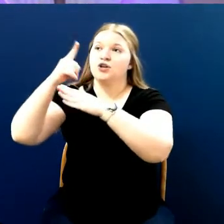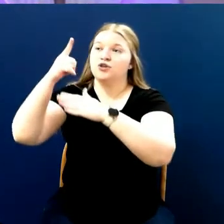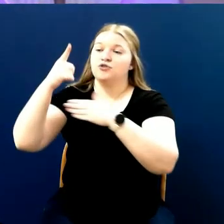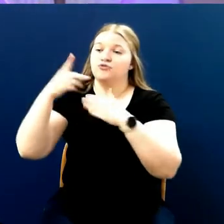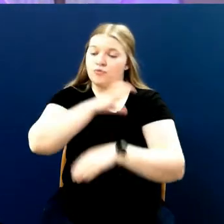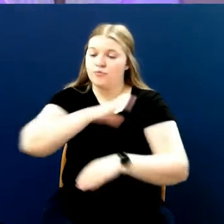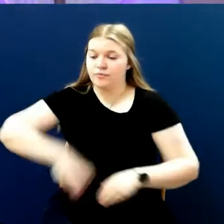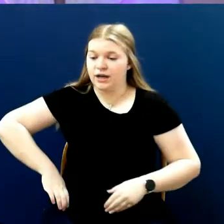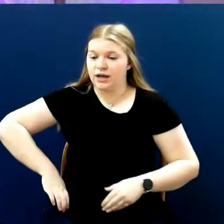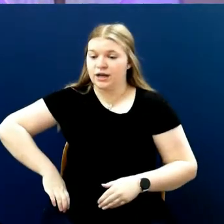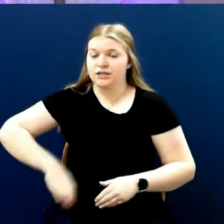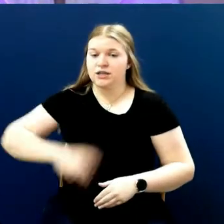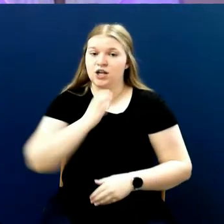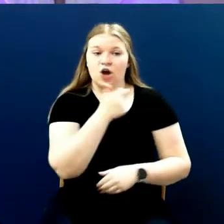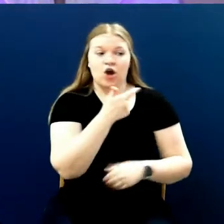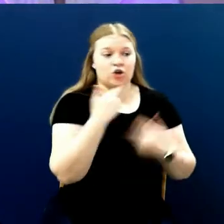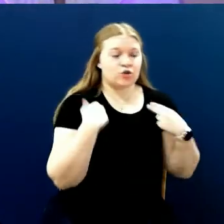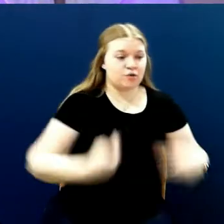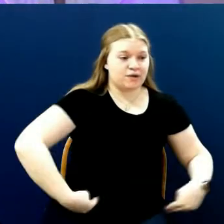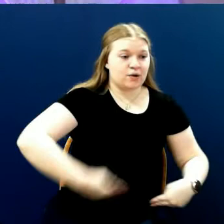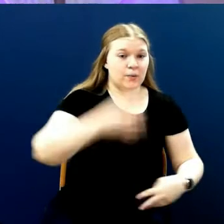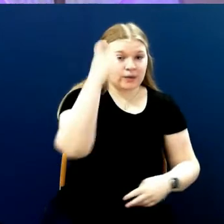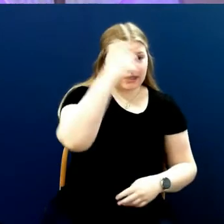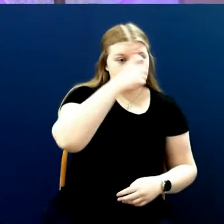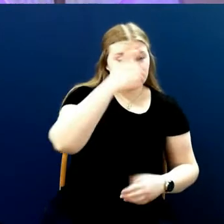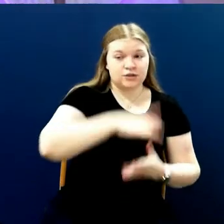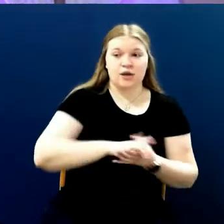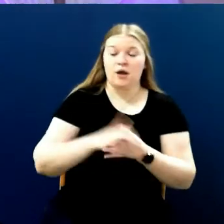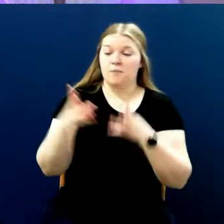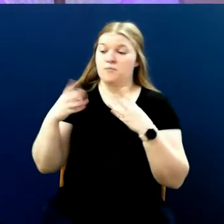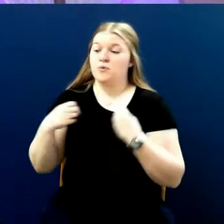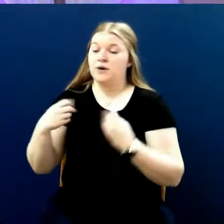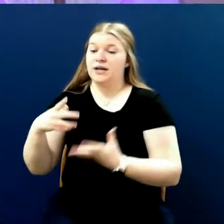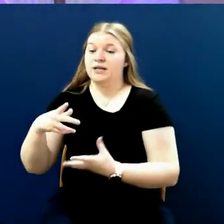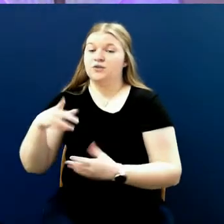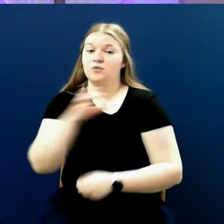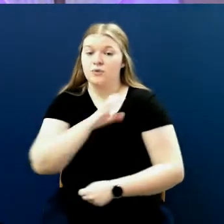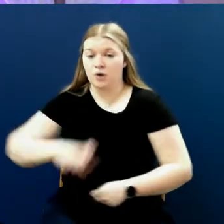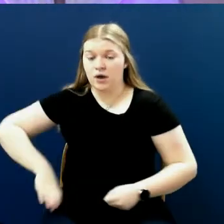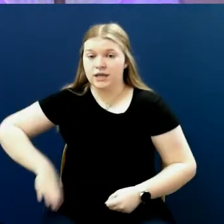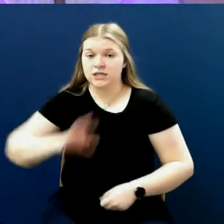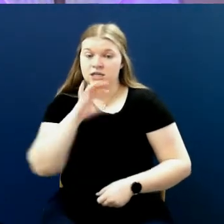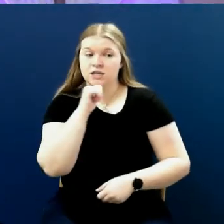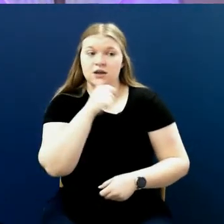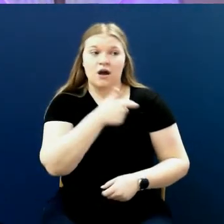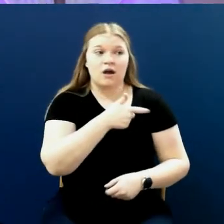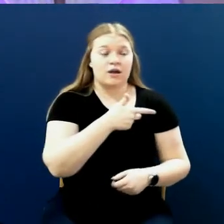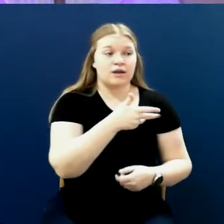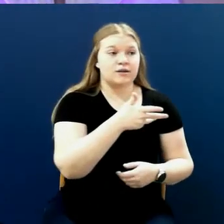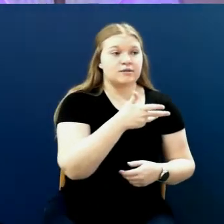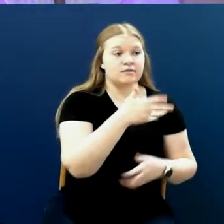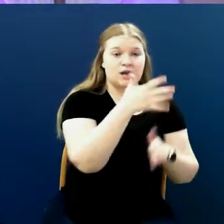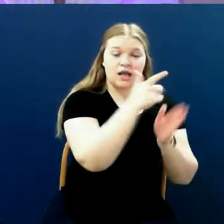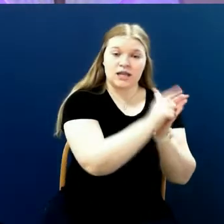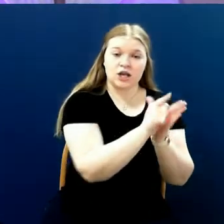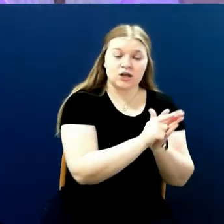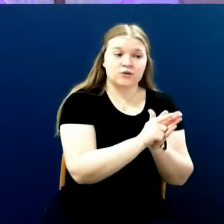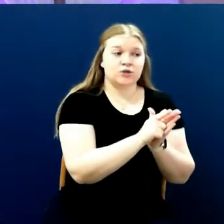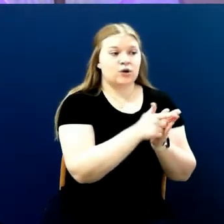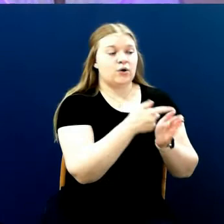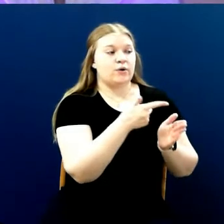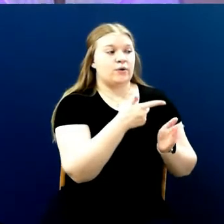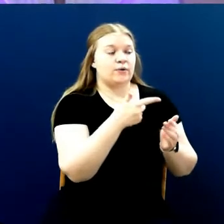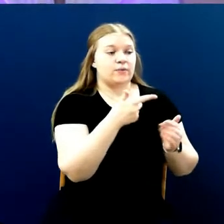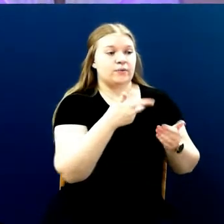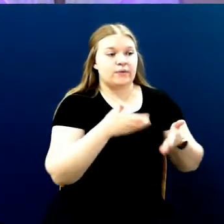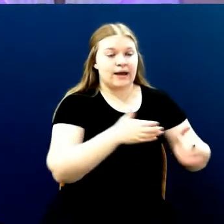it was embrace Christ, not man's system to approach God or legalism. Here we're